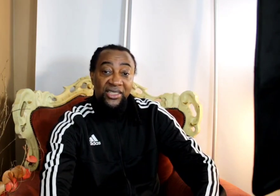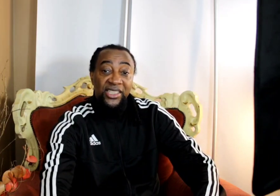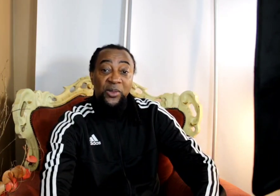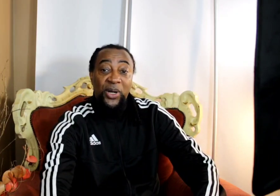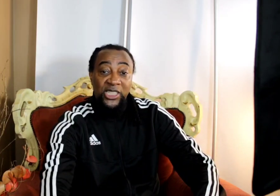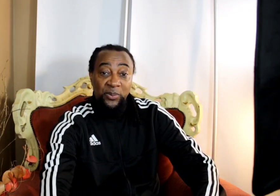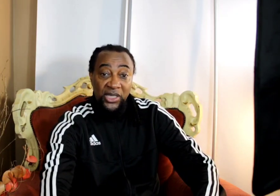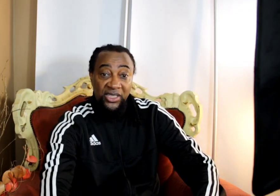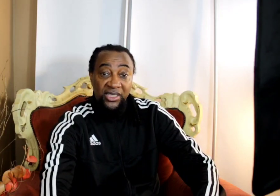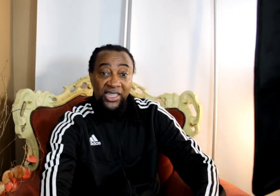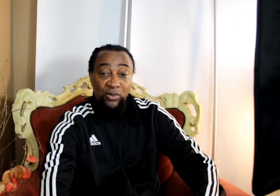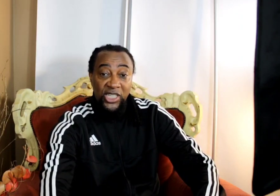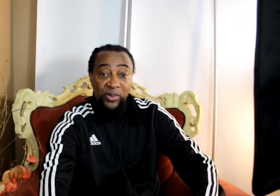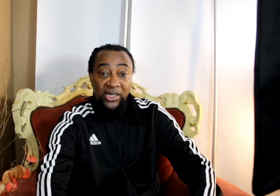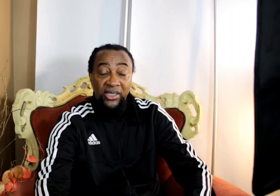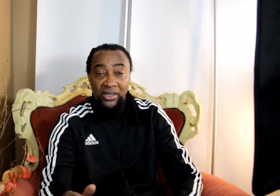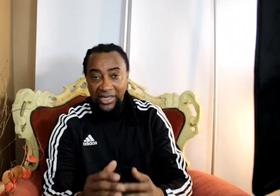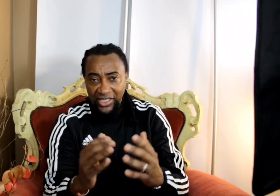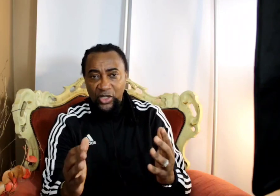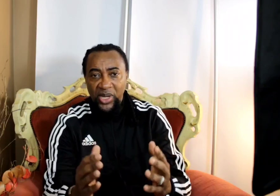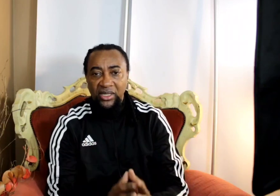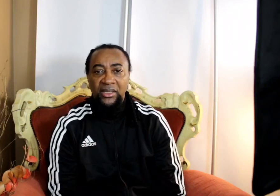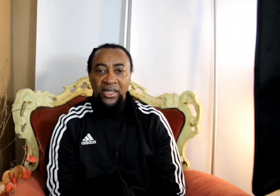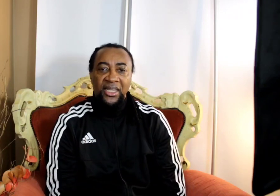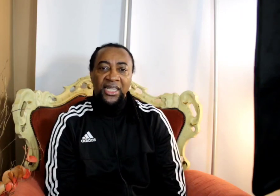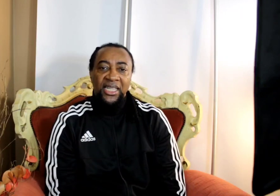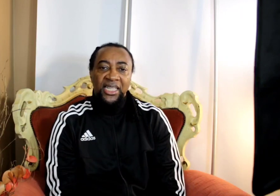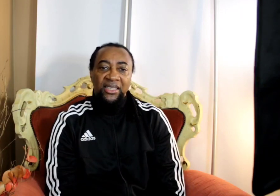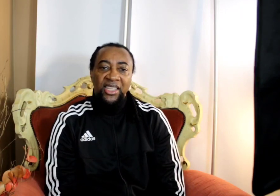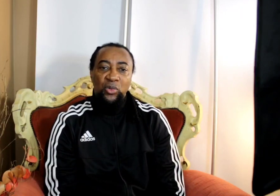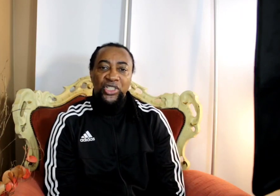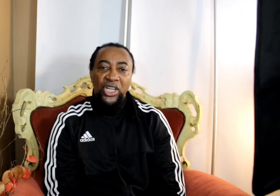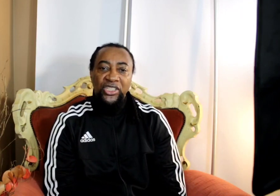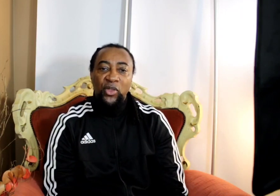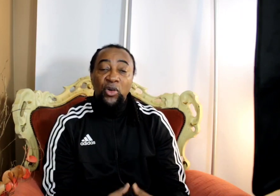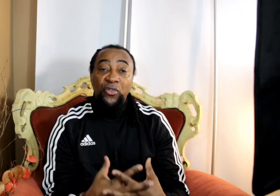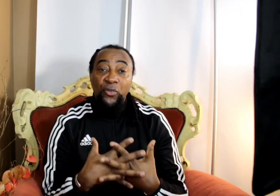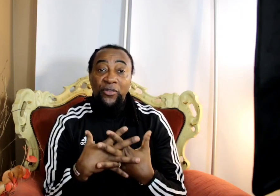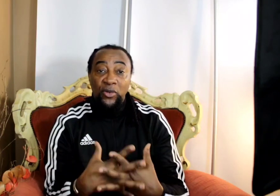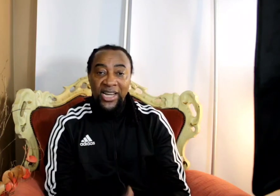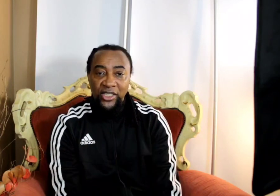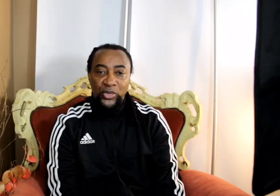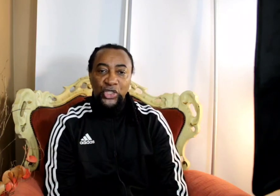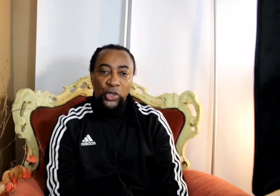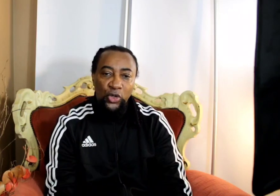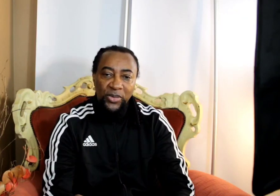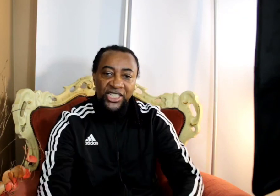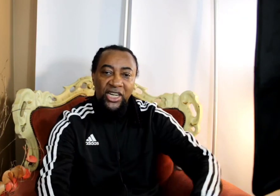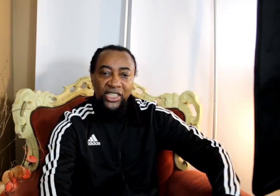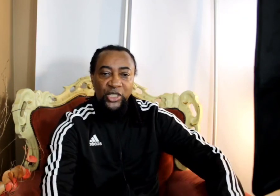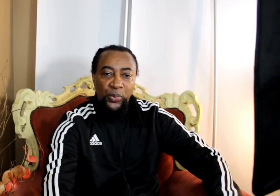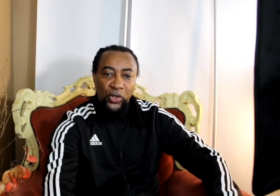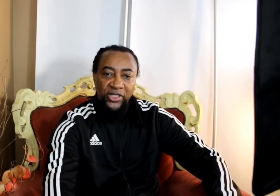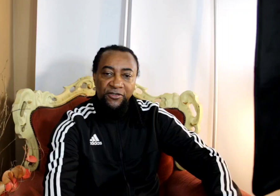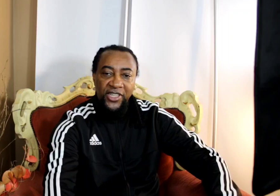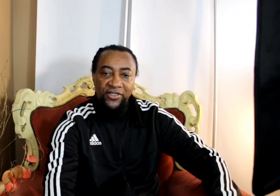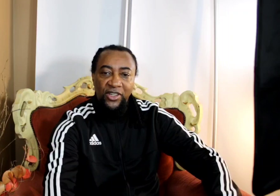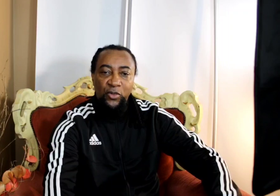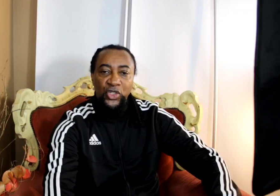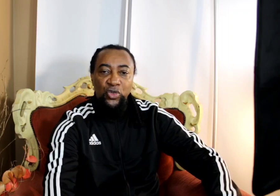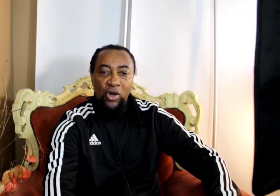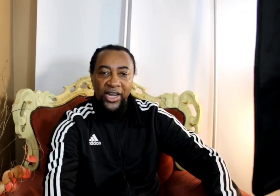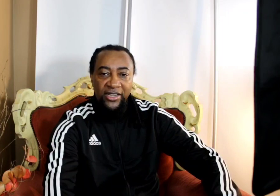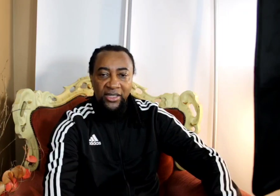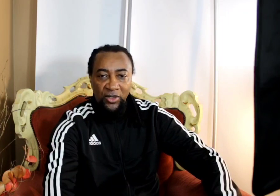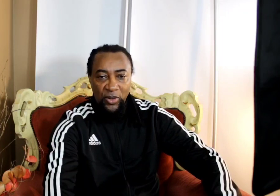on its continued participation in the arrangement, that is Jamaica, the results of the referendum showed majority support in favor